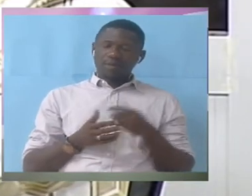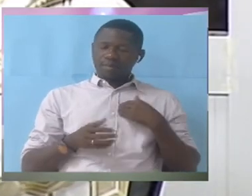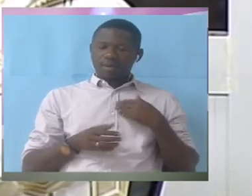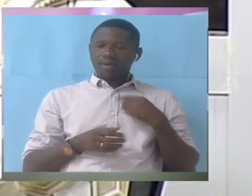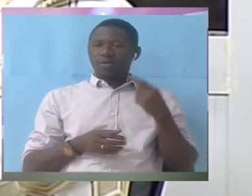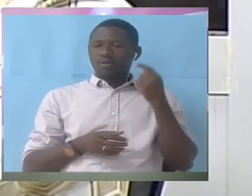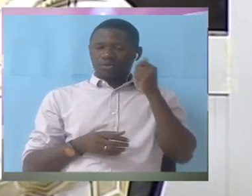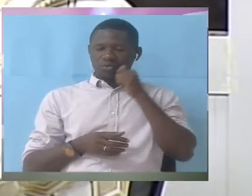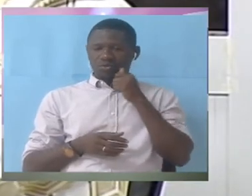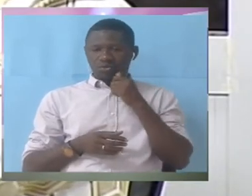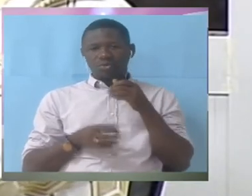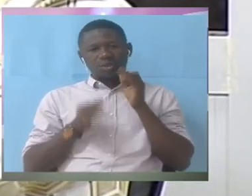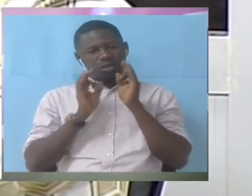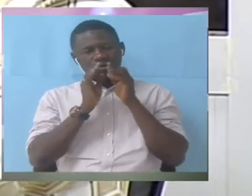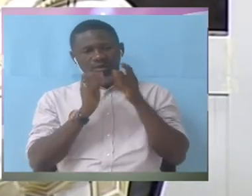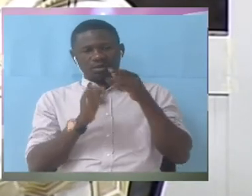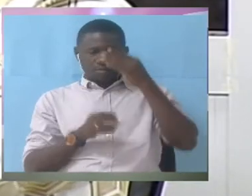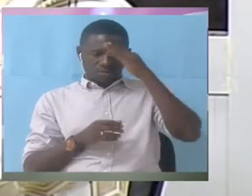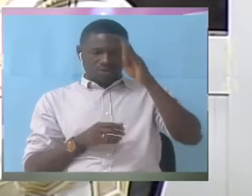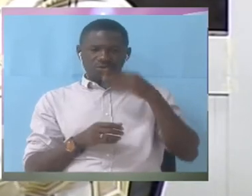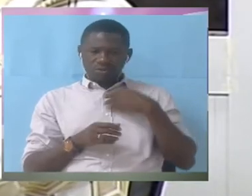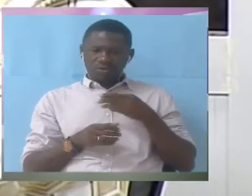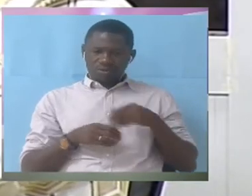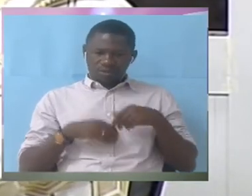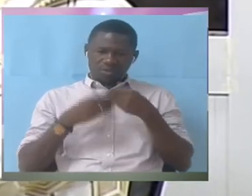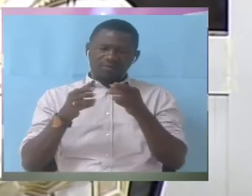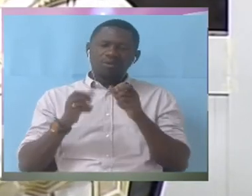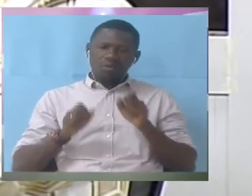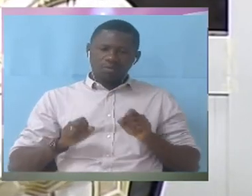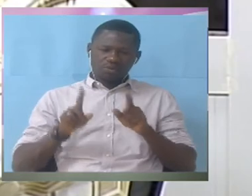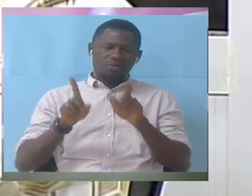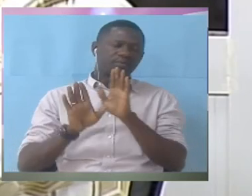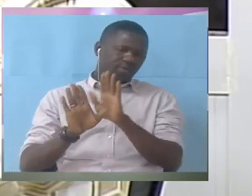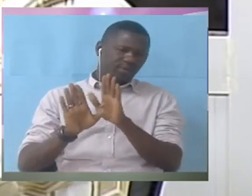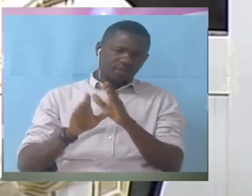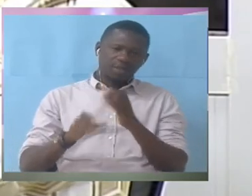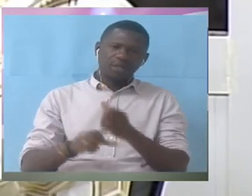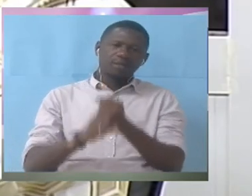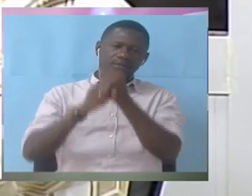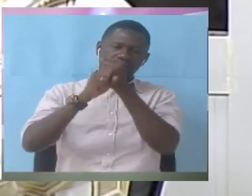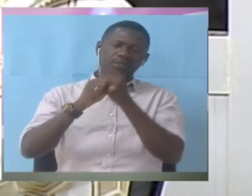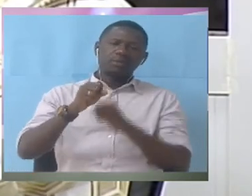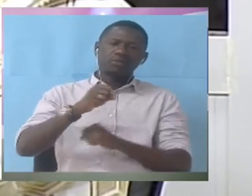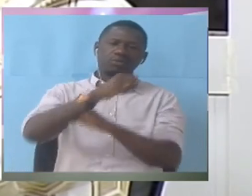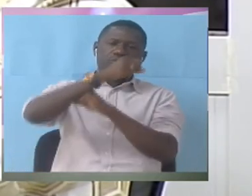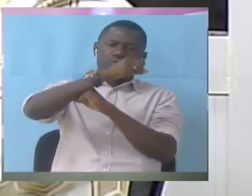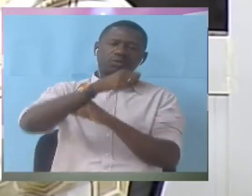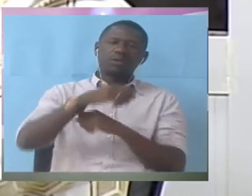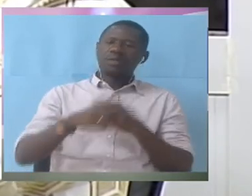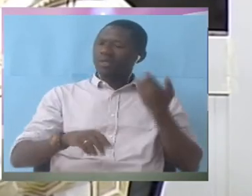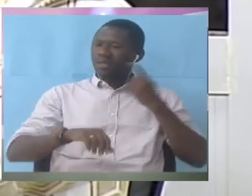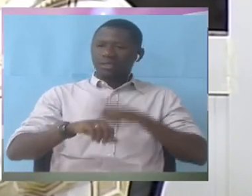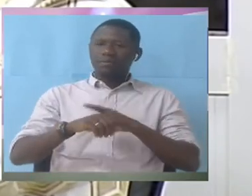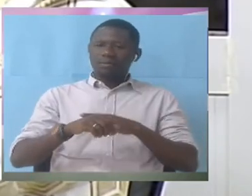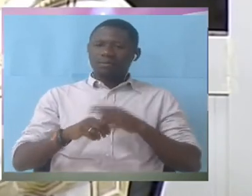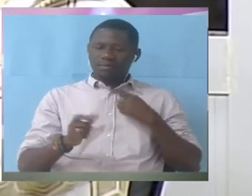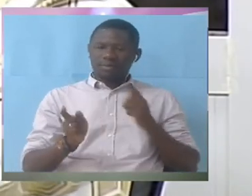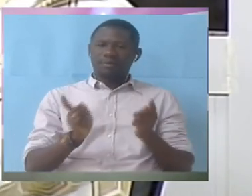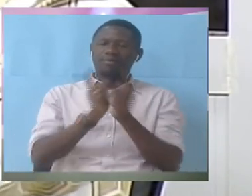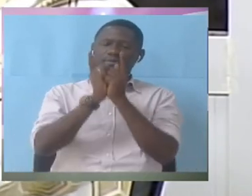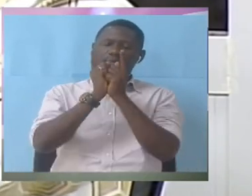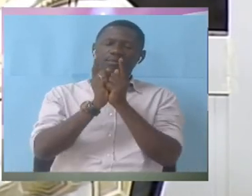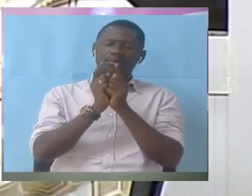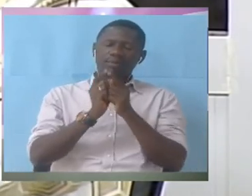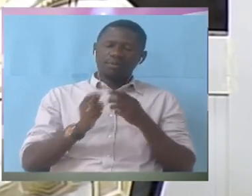to tell the boys that he should be given a chance way dama len dan wax ne nagn ko jappale rek anytime I found him on extra duty say